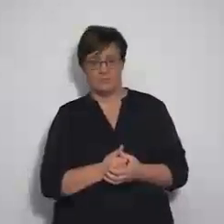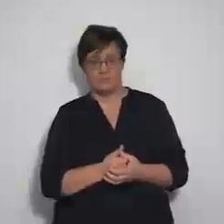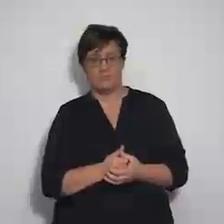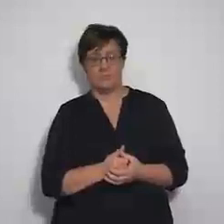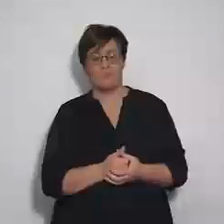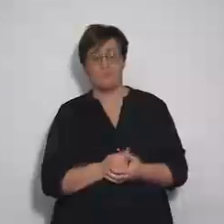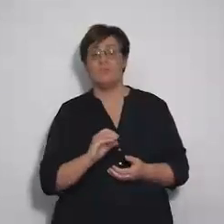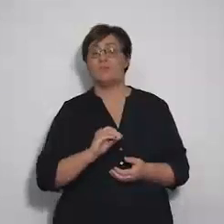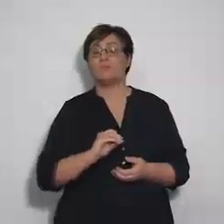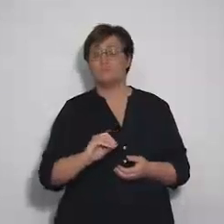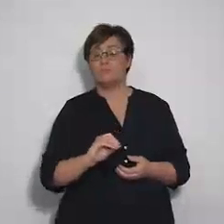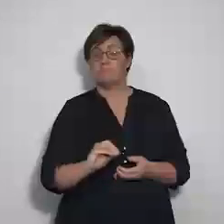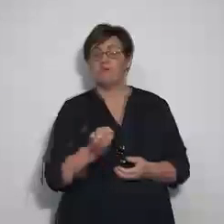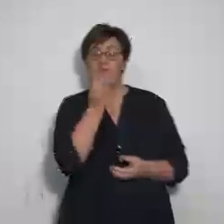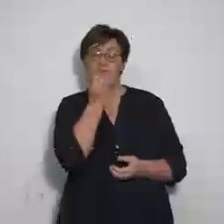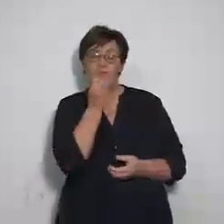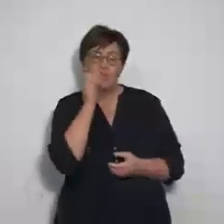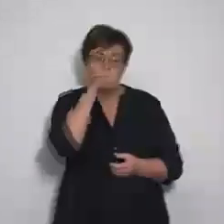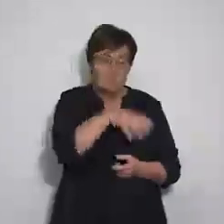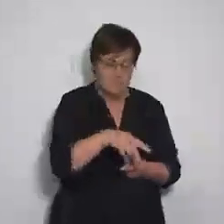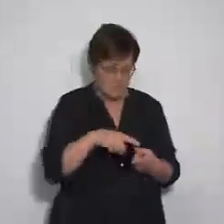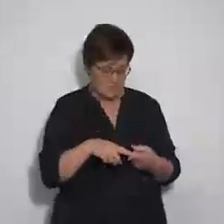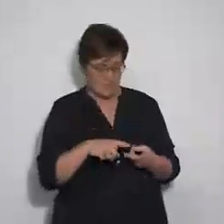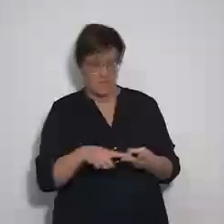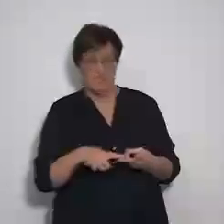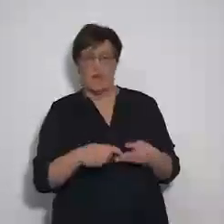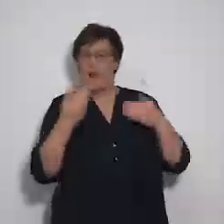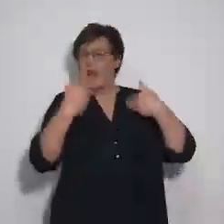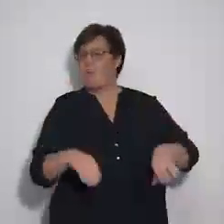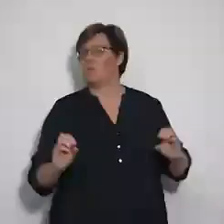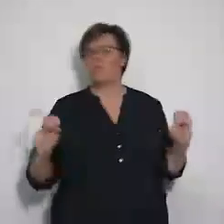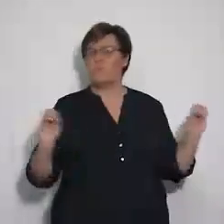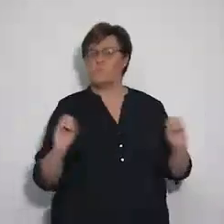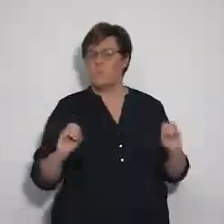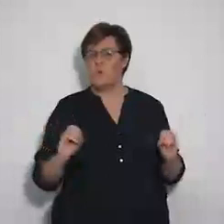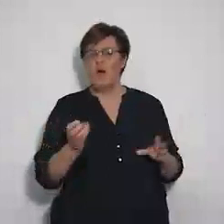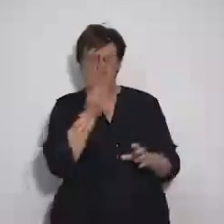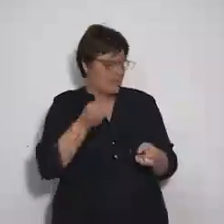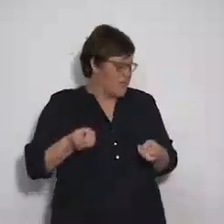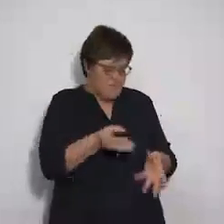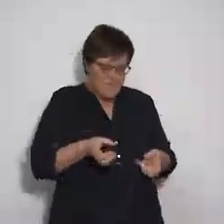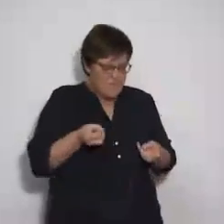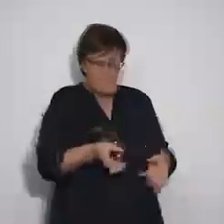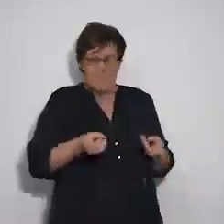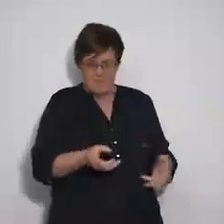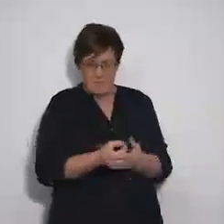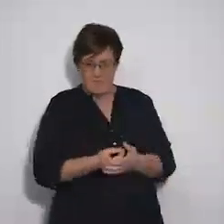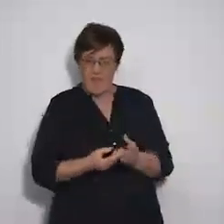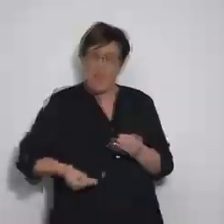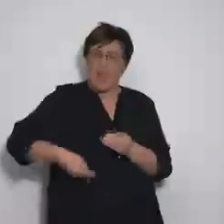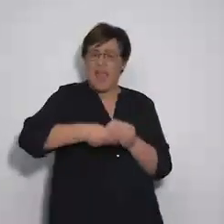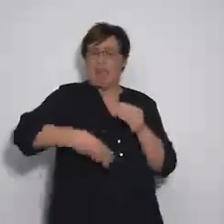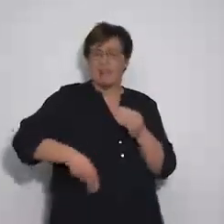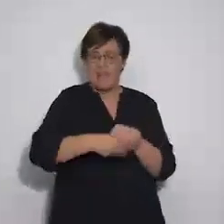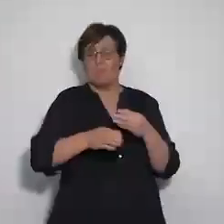we're going to insert nutrients, and we're not going to limit the amount of nutrients.